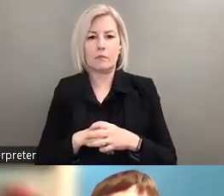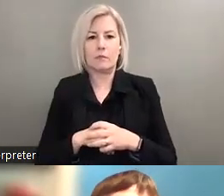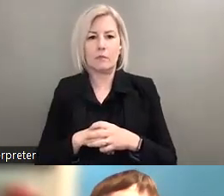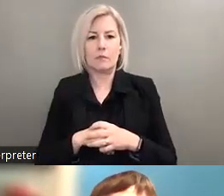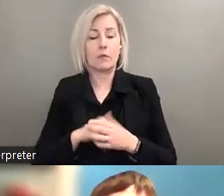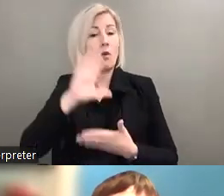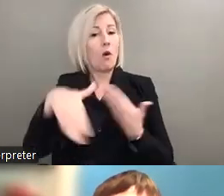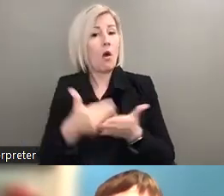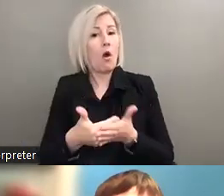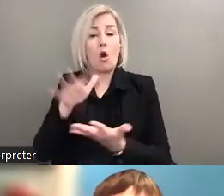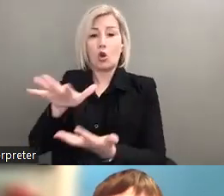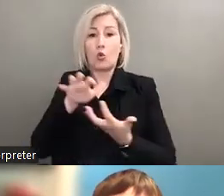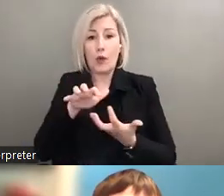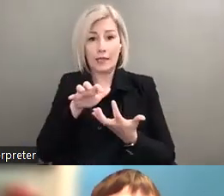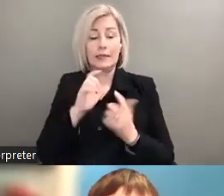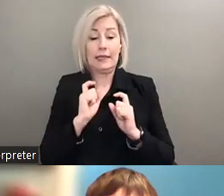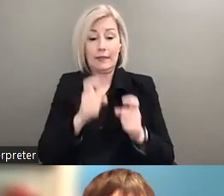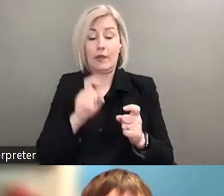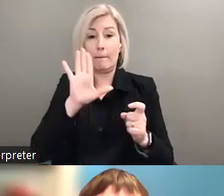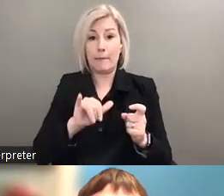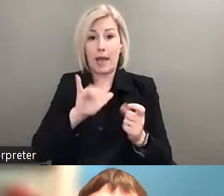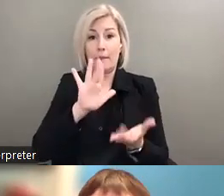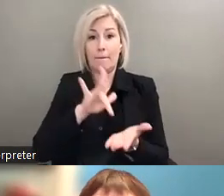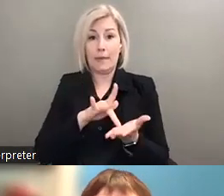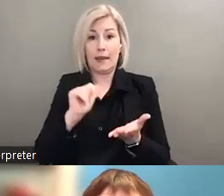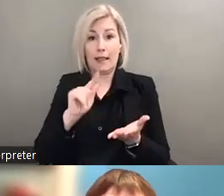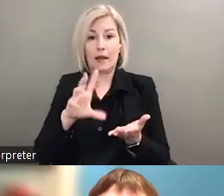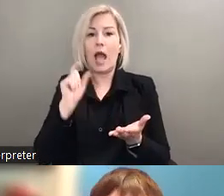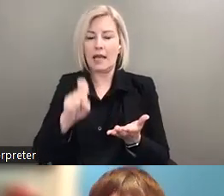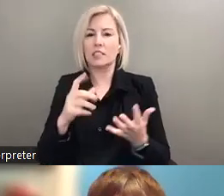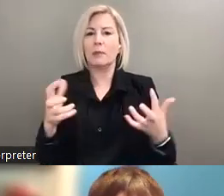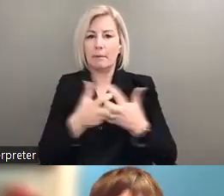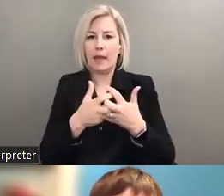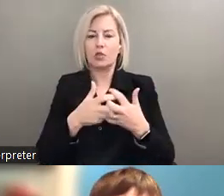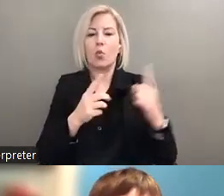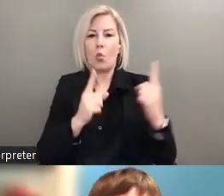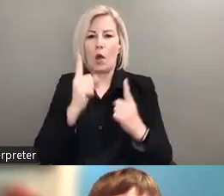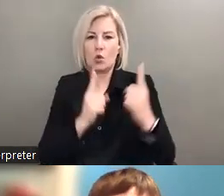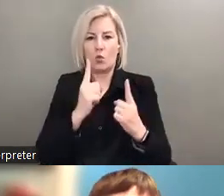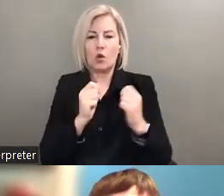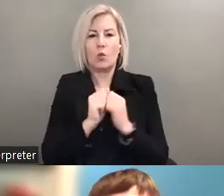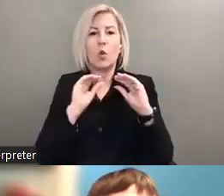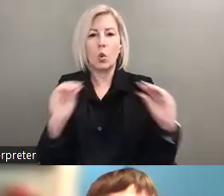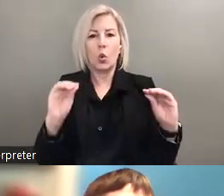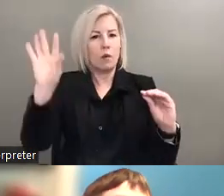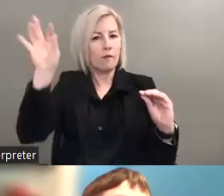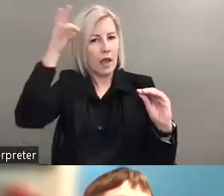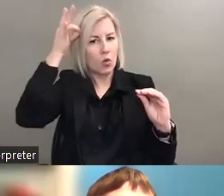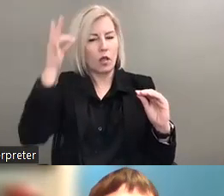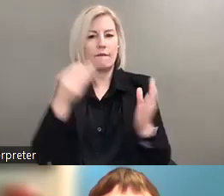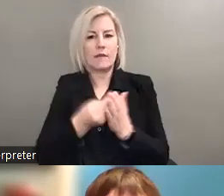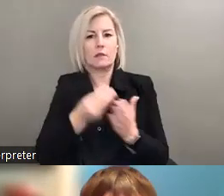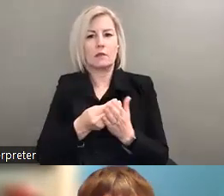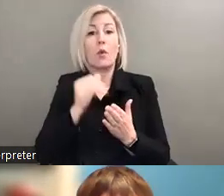All grants awarded from MidAtlantic Arts must be matched on a 1-to-1 basis with non-federal funds, so that if you